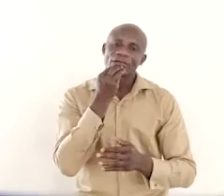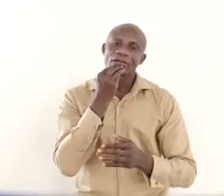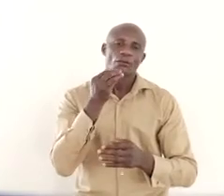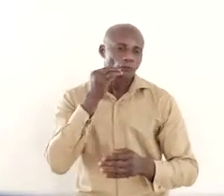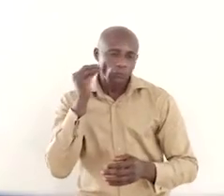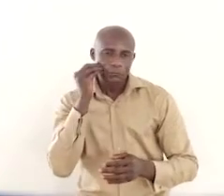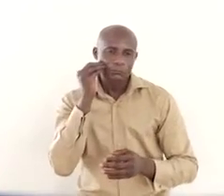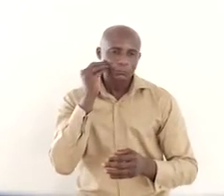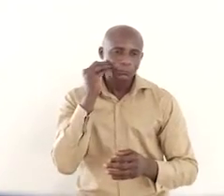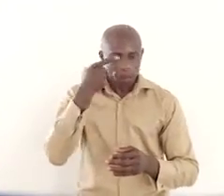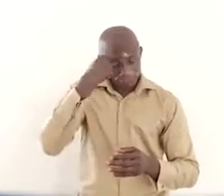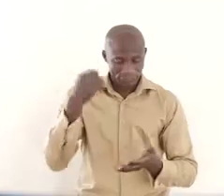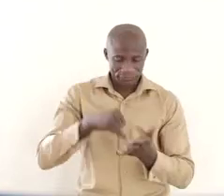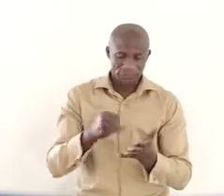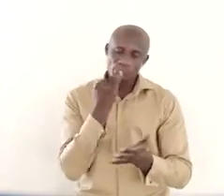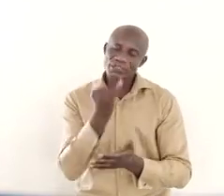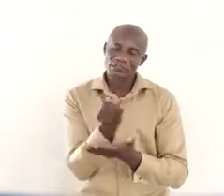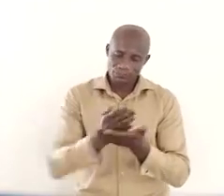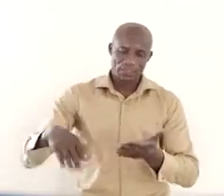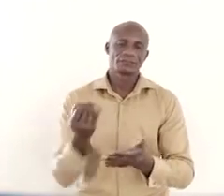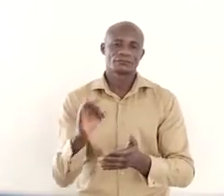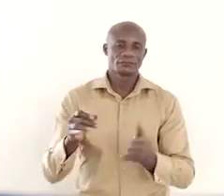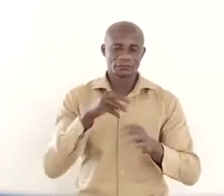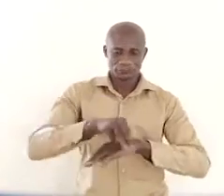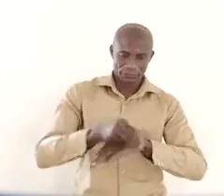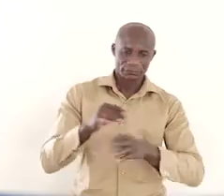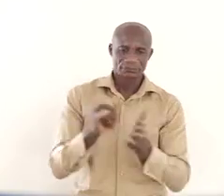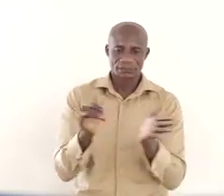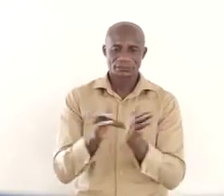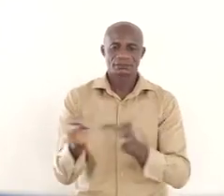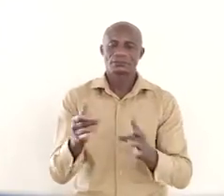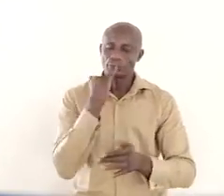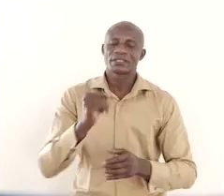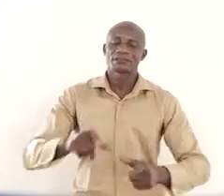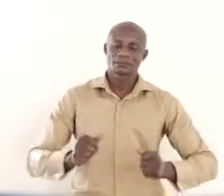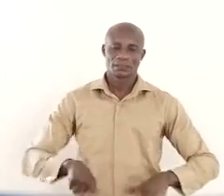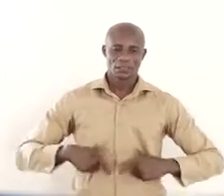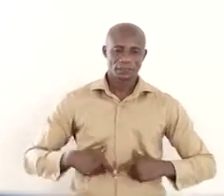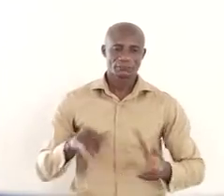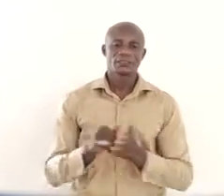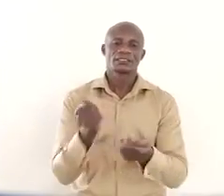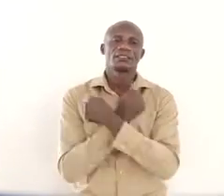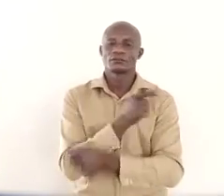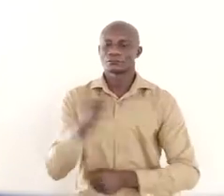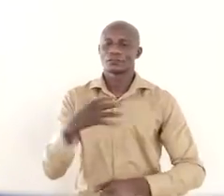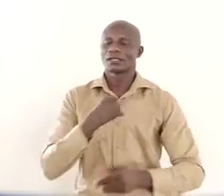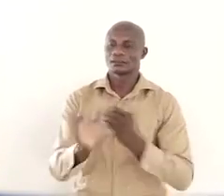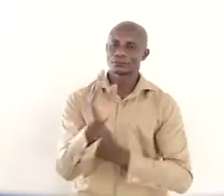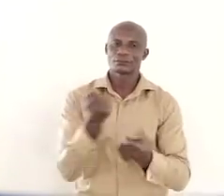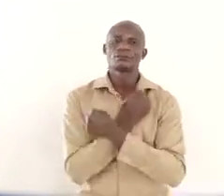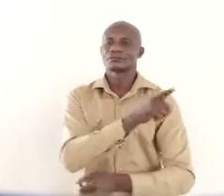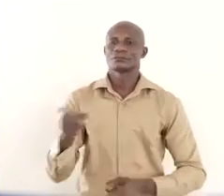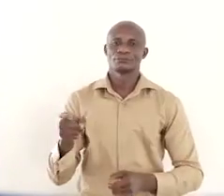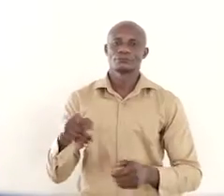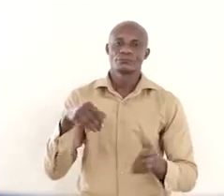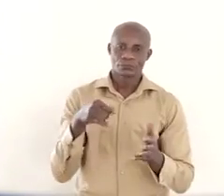why the church started it, because it is part of the message, part of preaching the message that Jesus is alive and that Jesus loves you and God loves you.